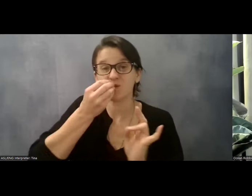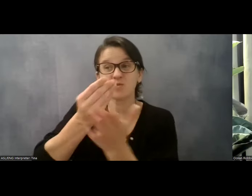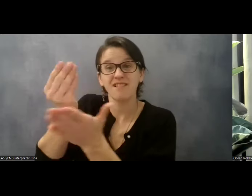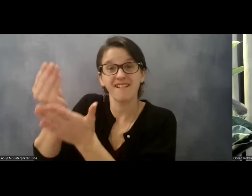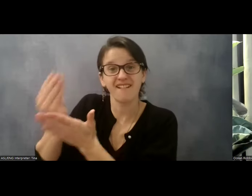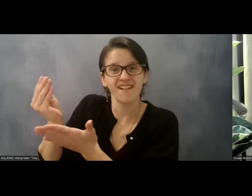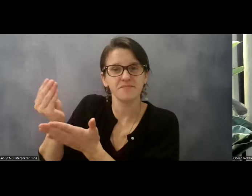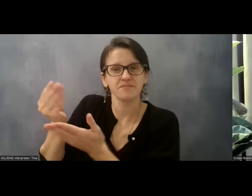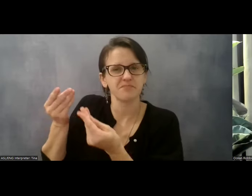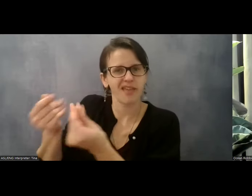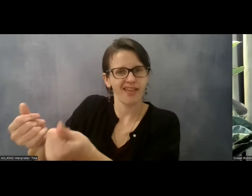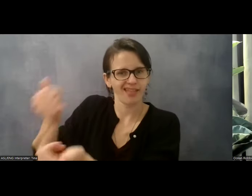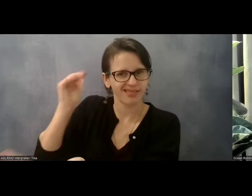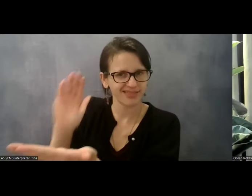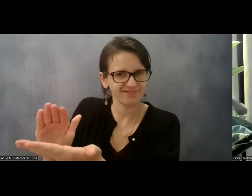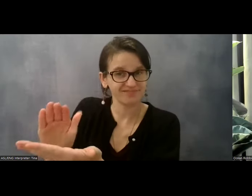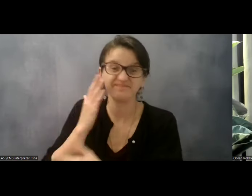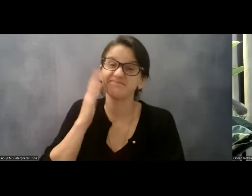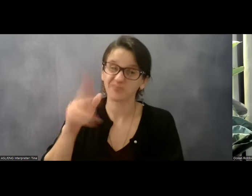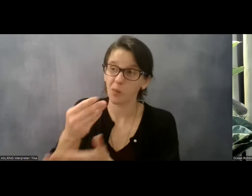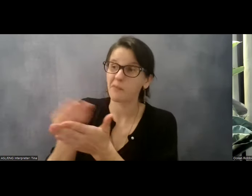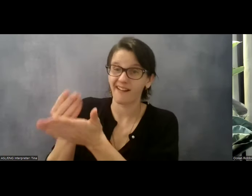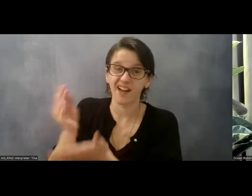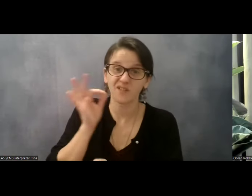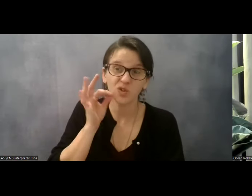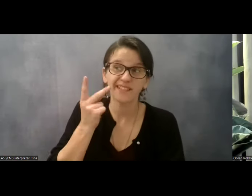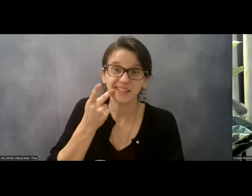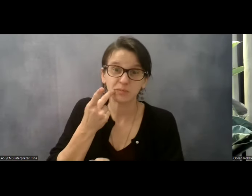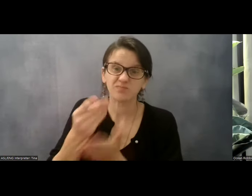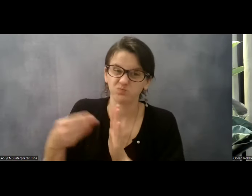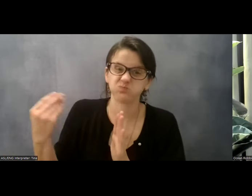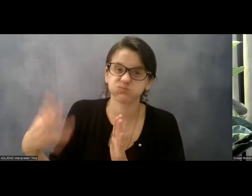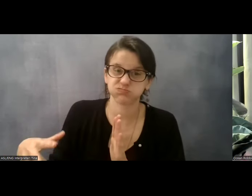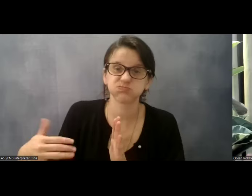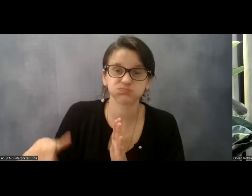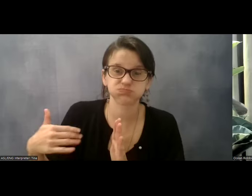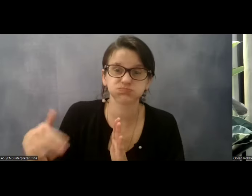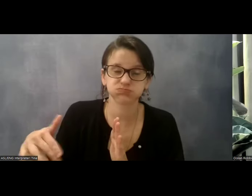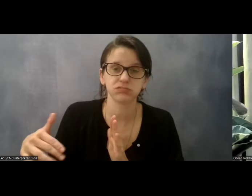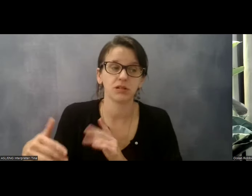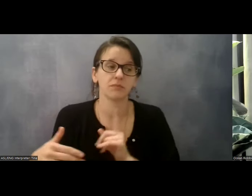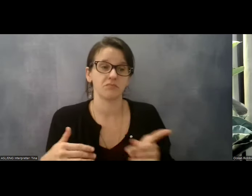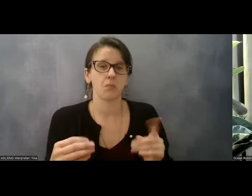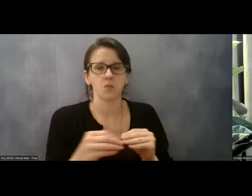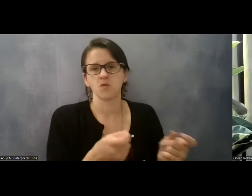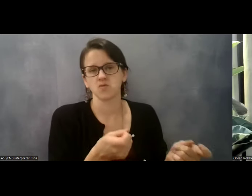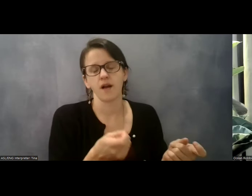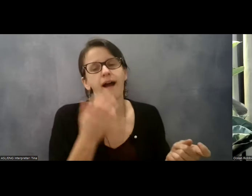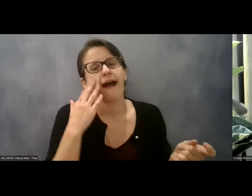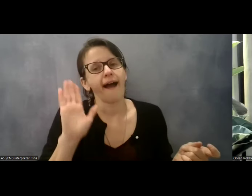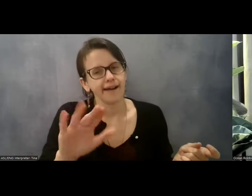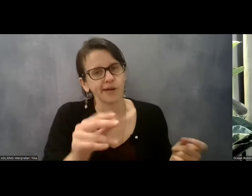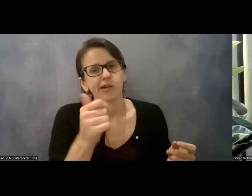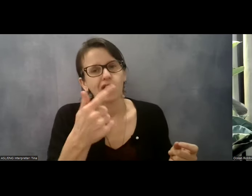fruits and vegetables can be expensive sometimes. When you grow them yourself, you have a degree of control. Now, let's be real about it. Sometimes gardens can be